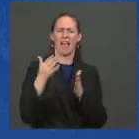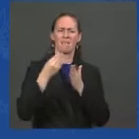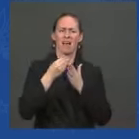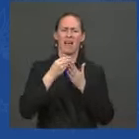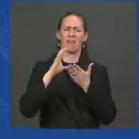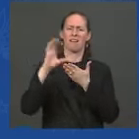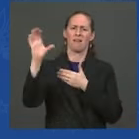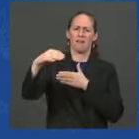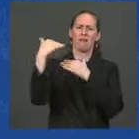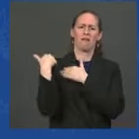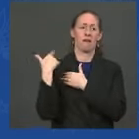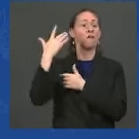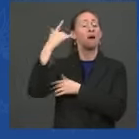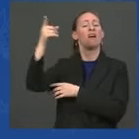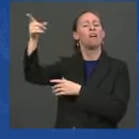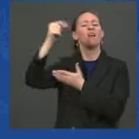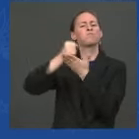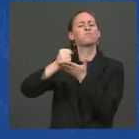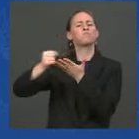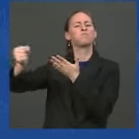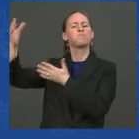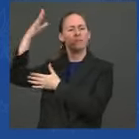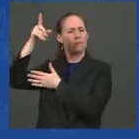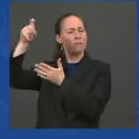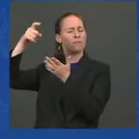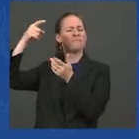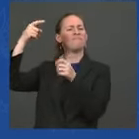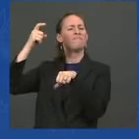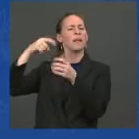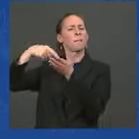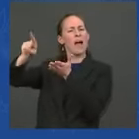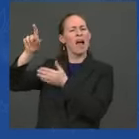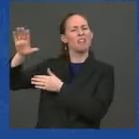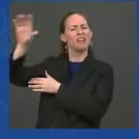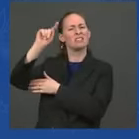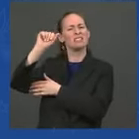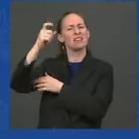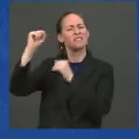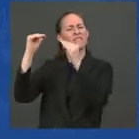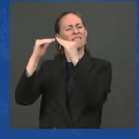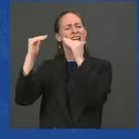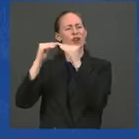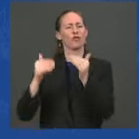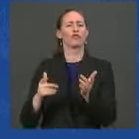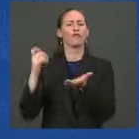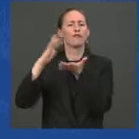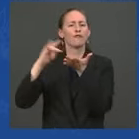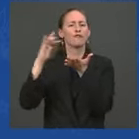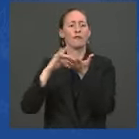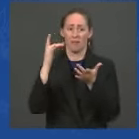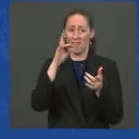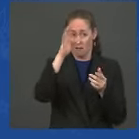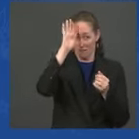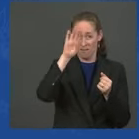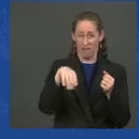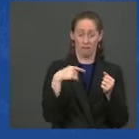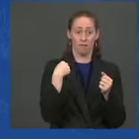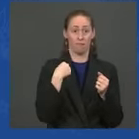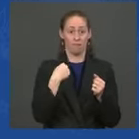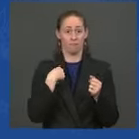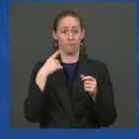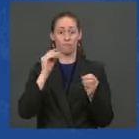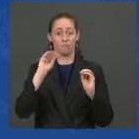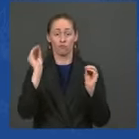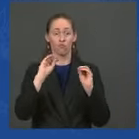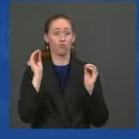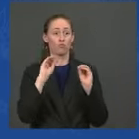ought to start paying their fair share. Let me be clear. Nobody, since I got elected, and when I was campaigning, nobody who